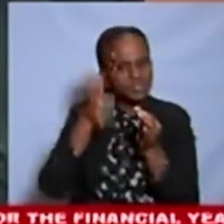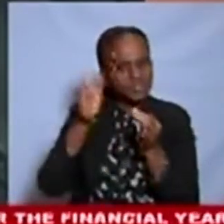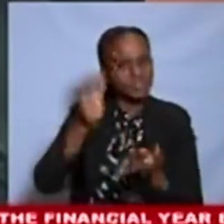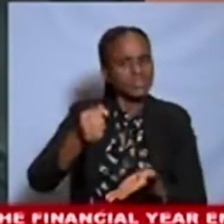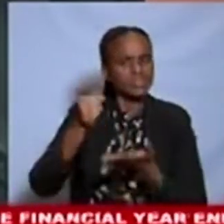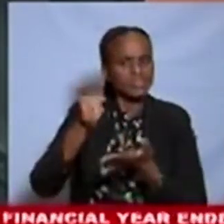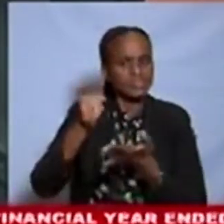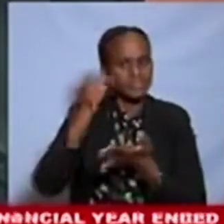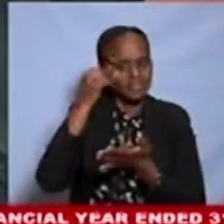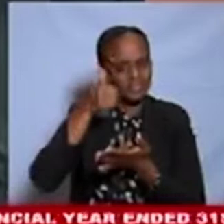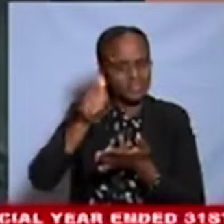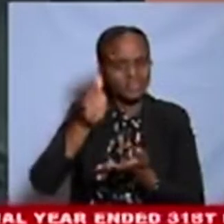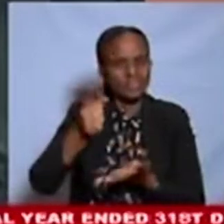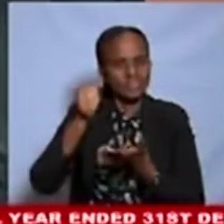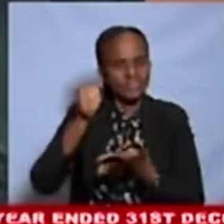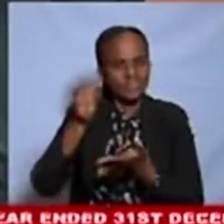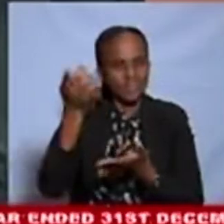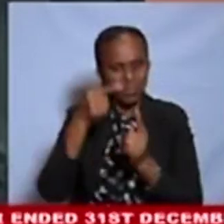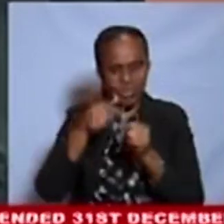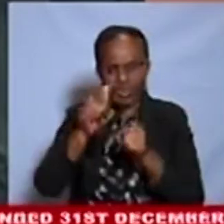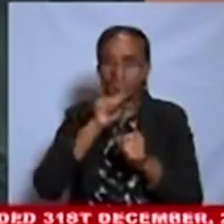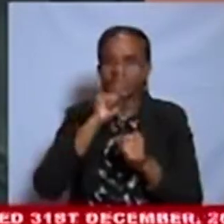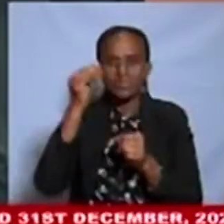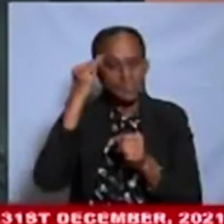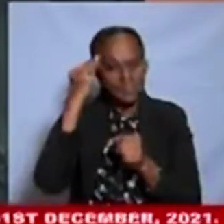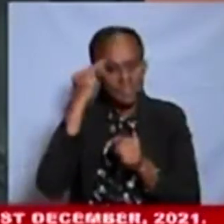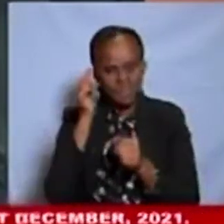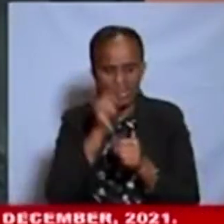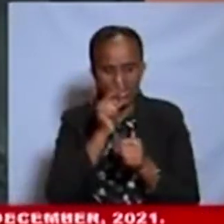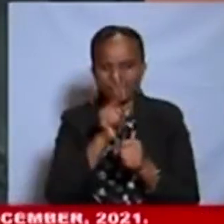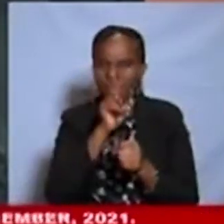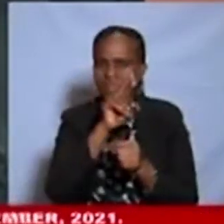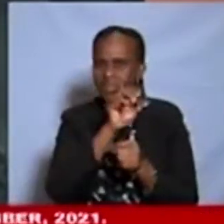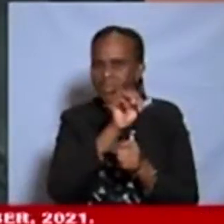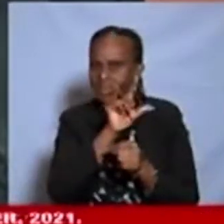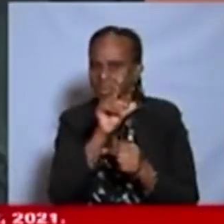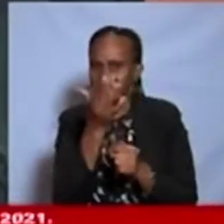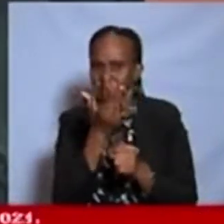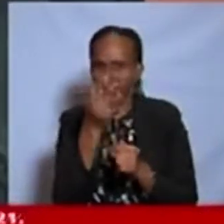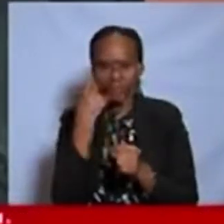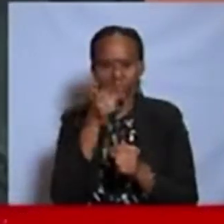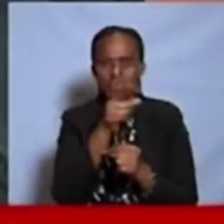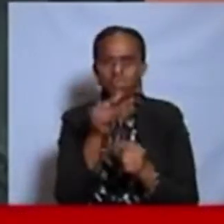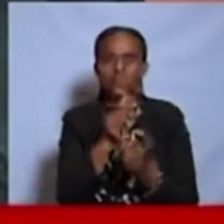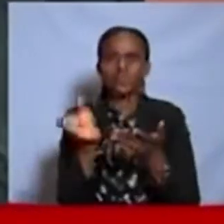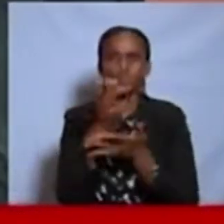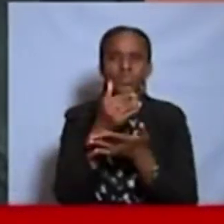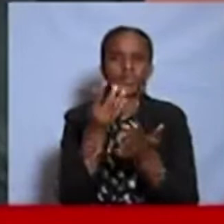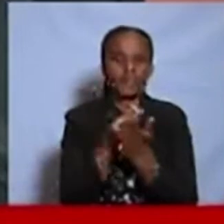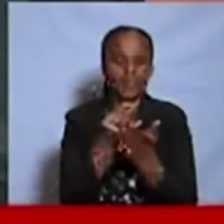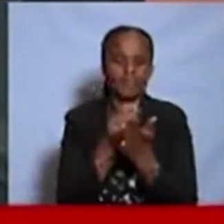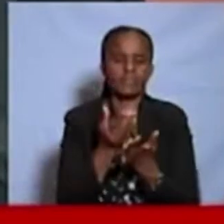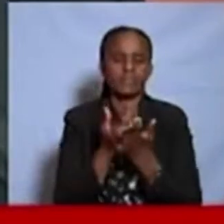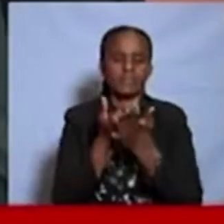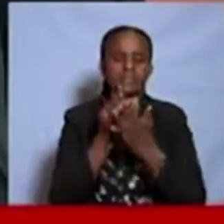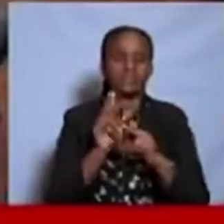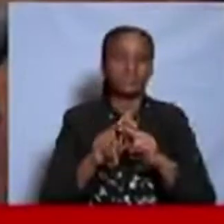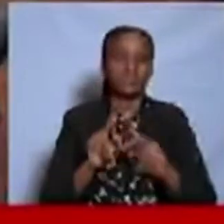for when you knew that there was no evaluation role for you to collect the rates? I submit, Chair.